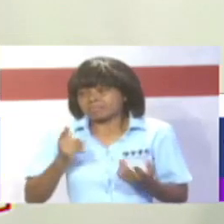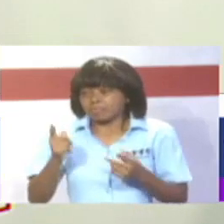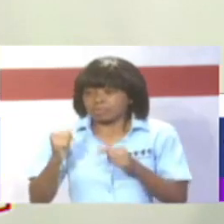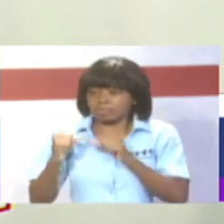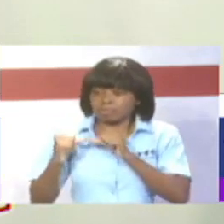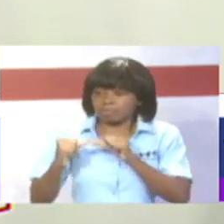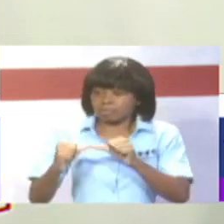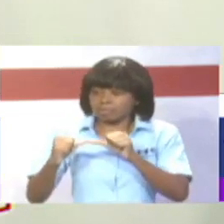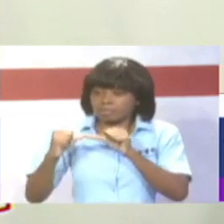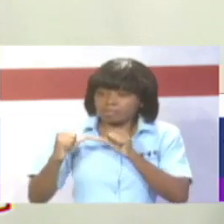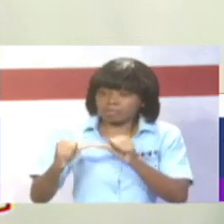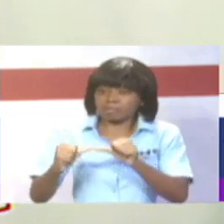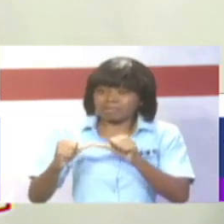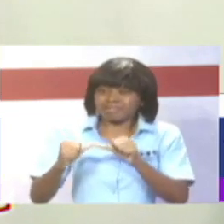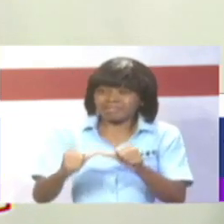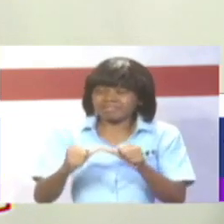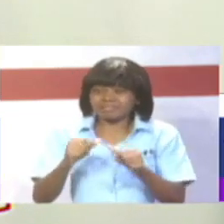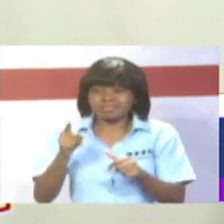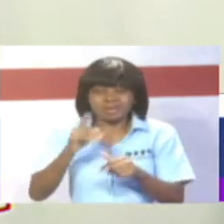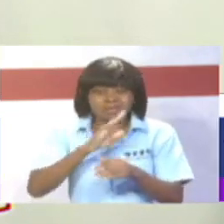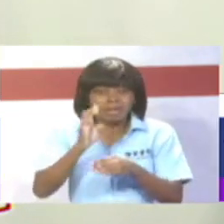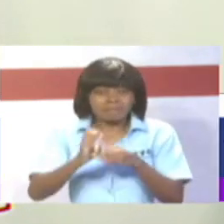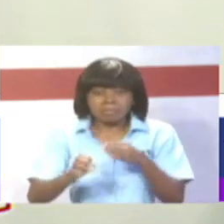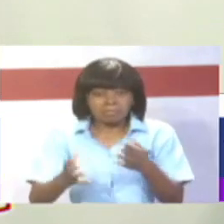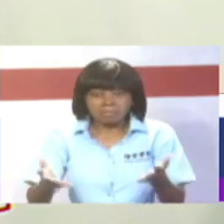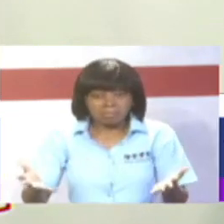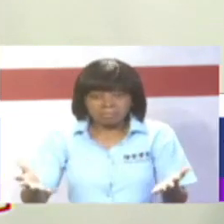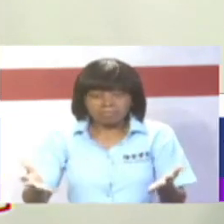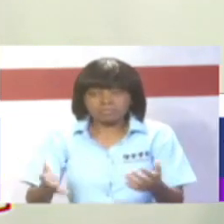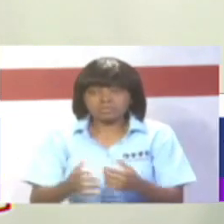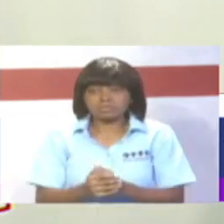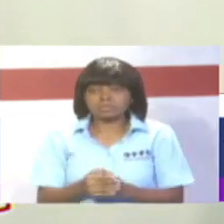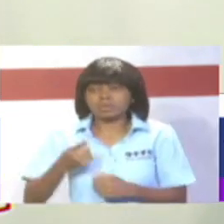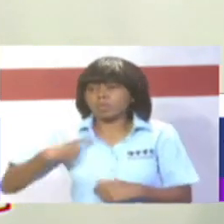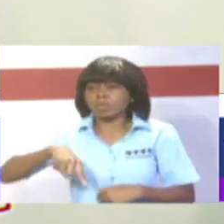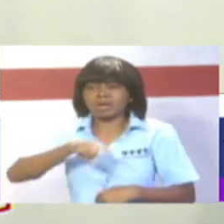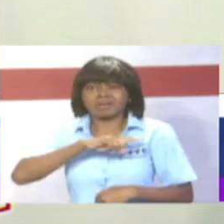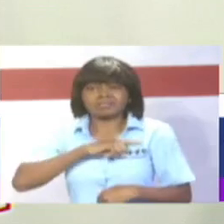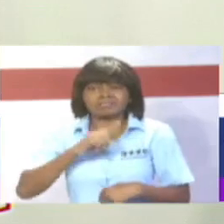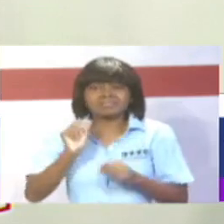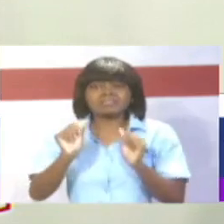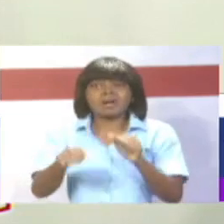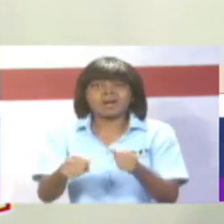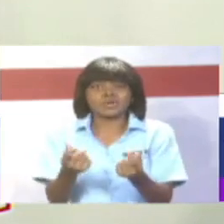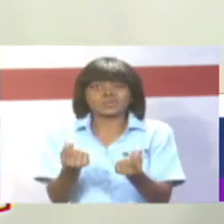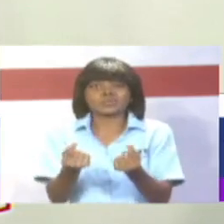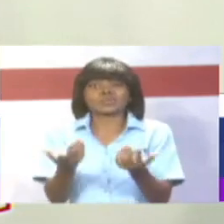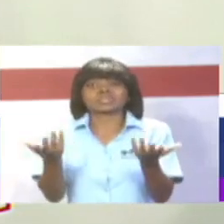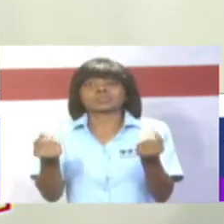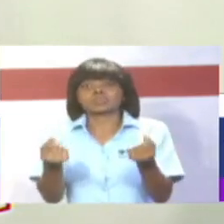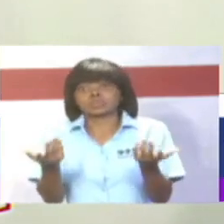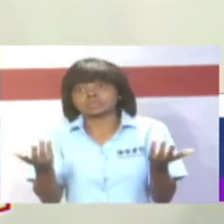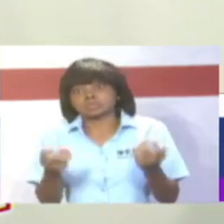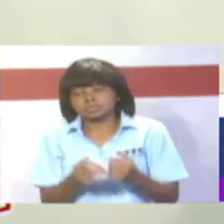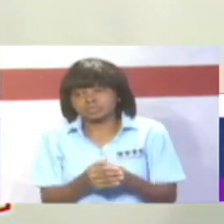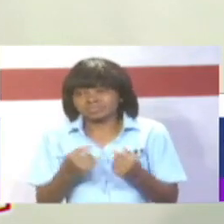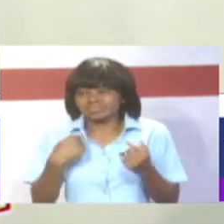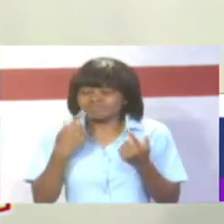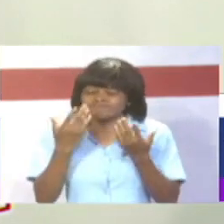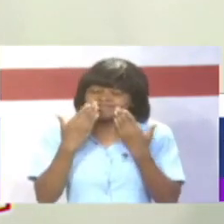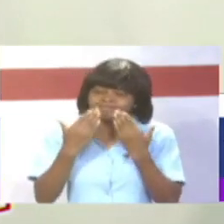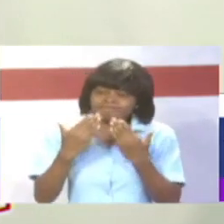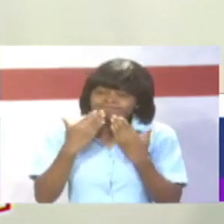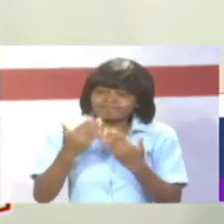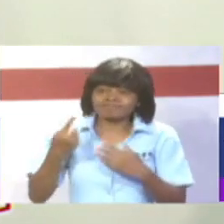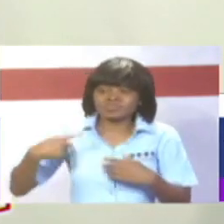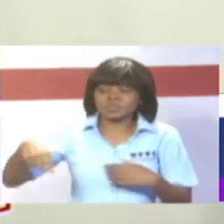and what more could we do? But we appreciate the love that we do get from